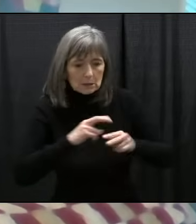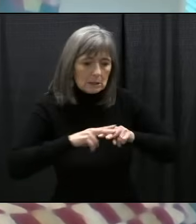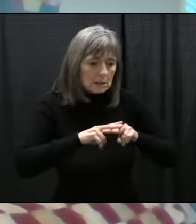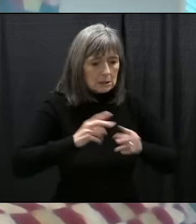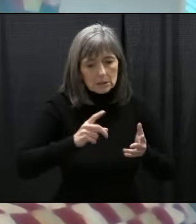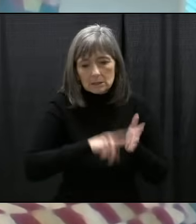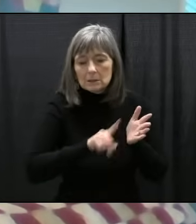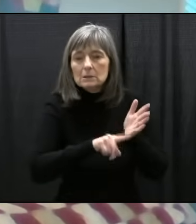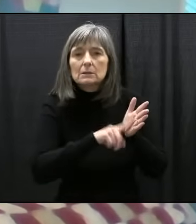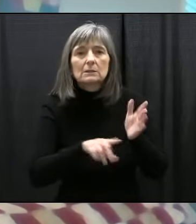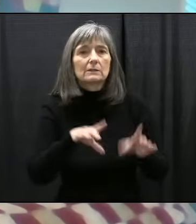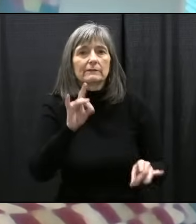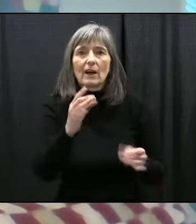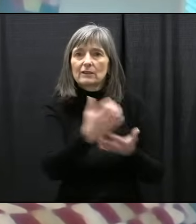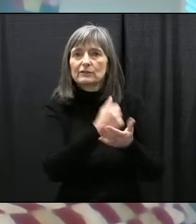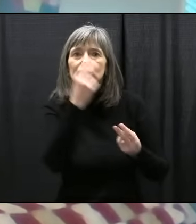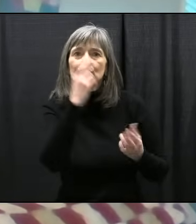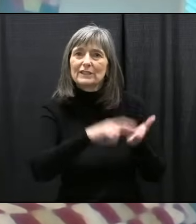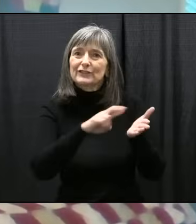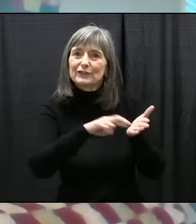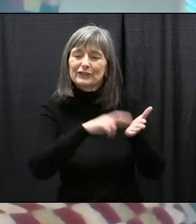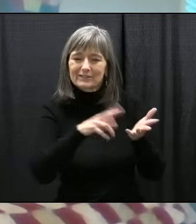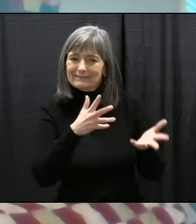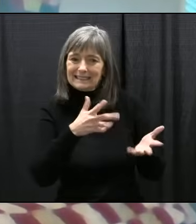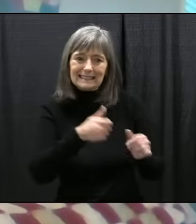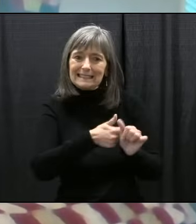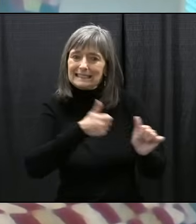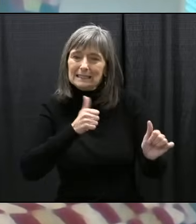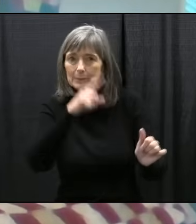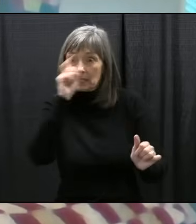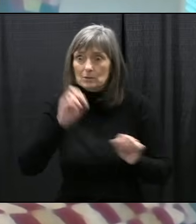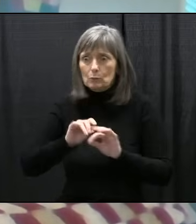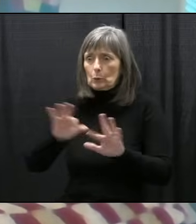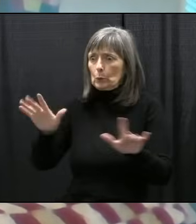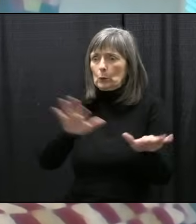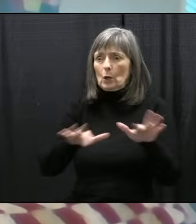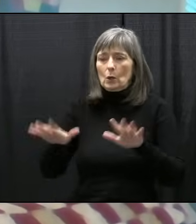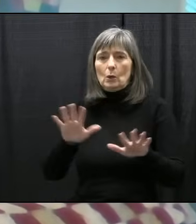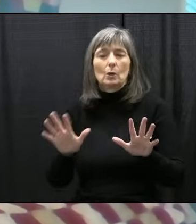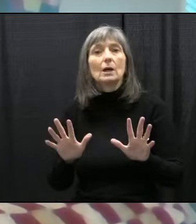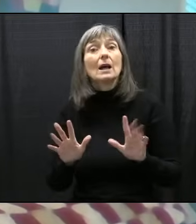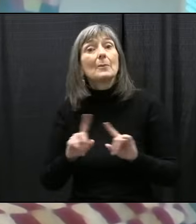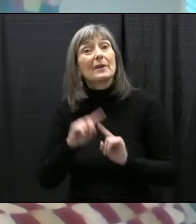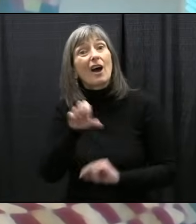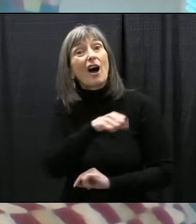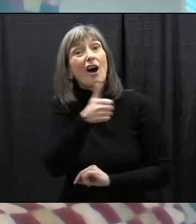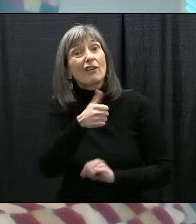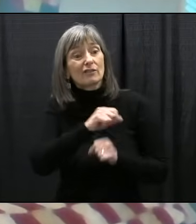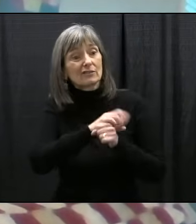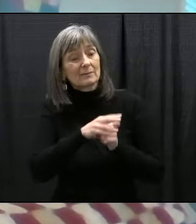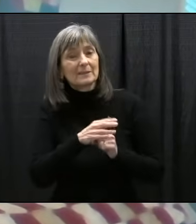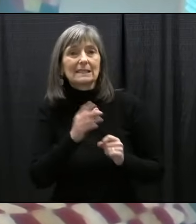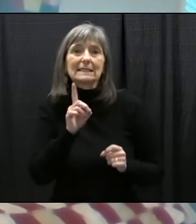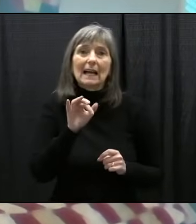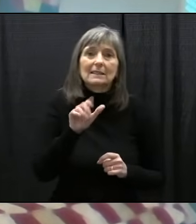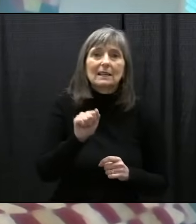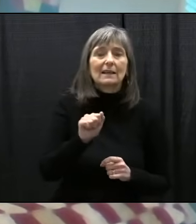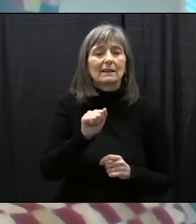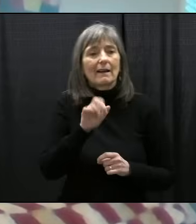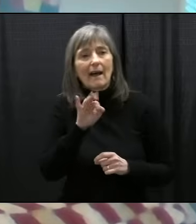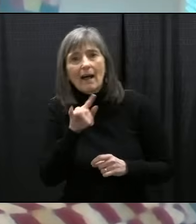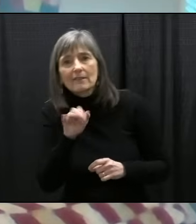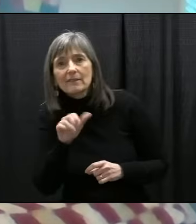need. And I think, with other variants, we did have a little bit more lead time to be able to